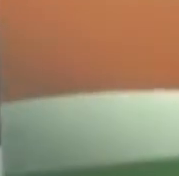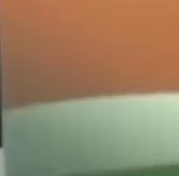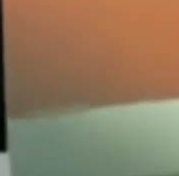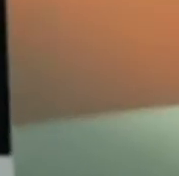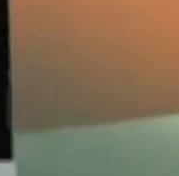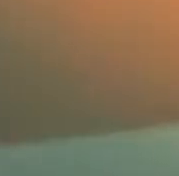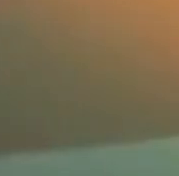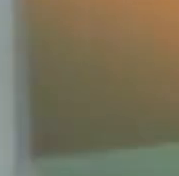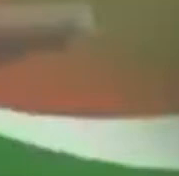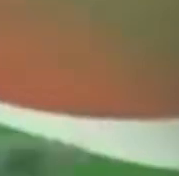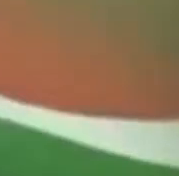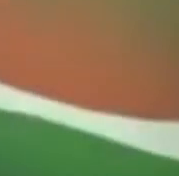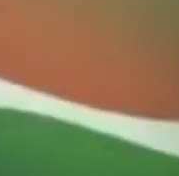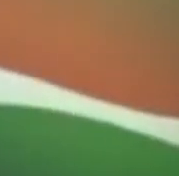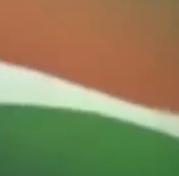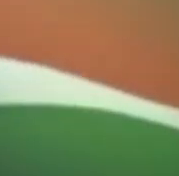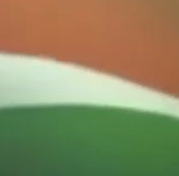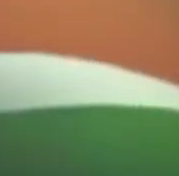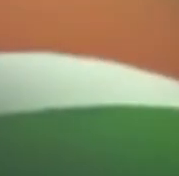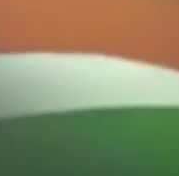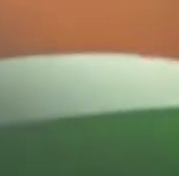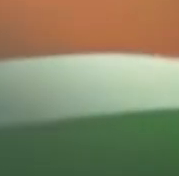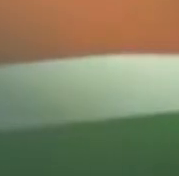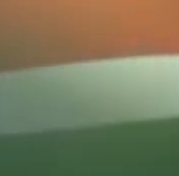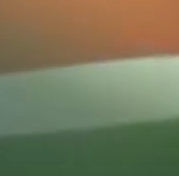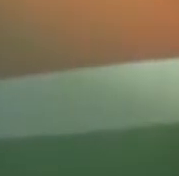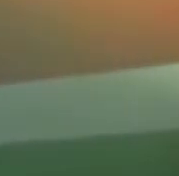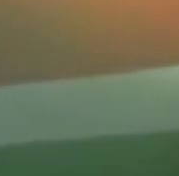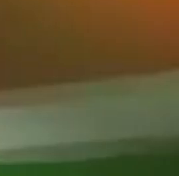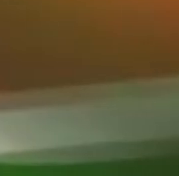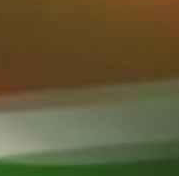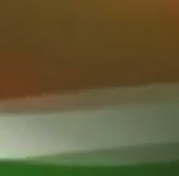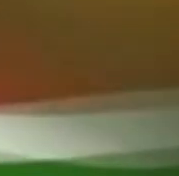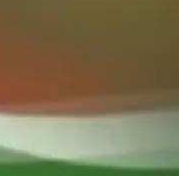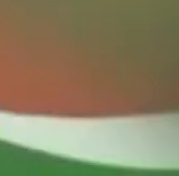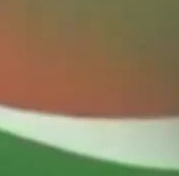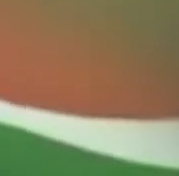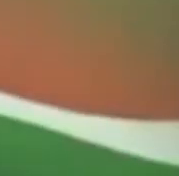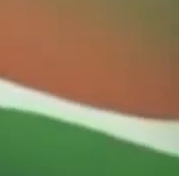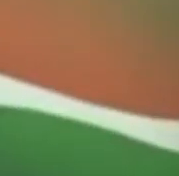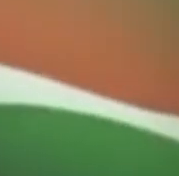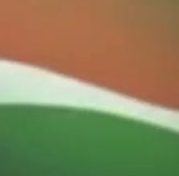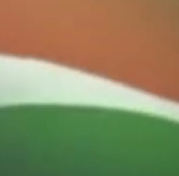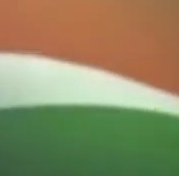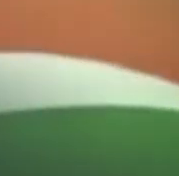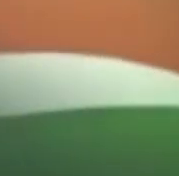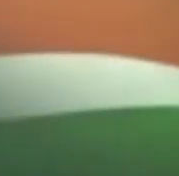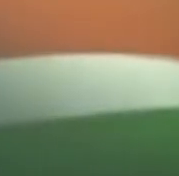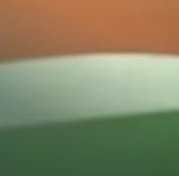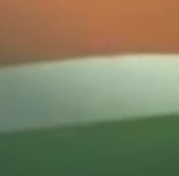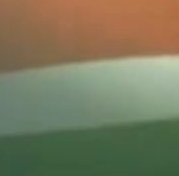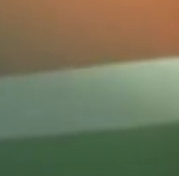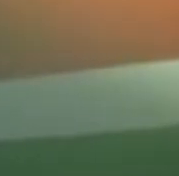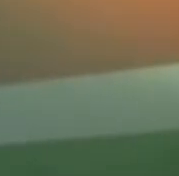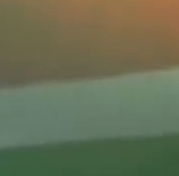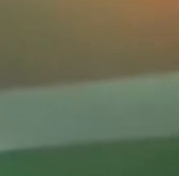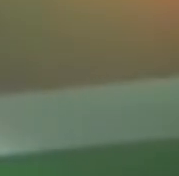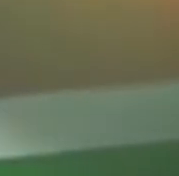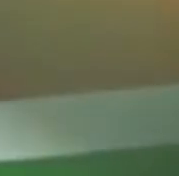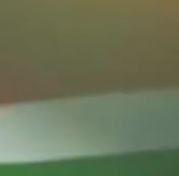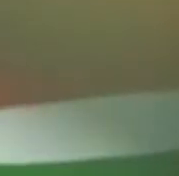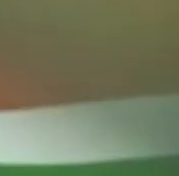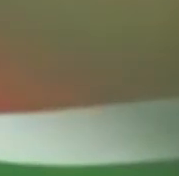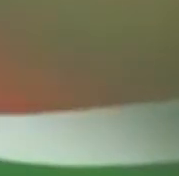William welcomes you to live online lunch hour services as we stand in the gap for